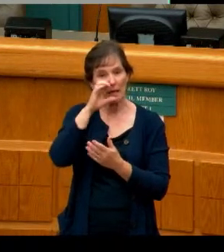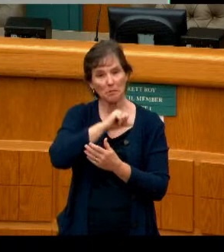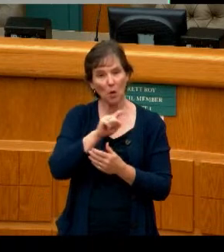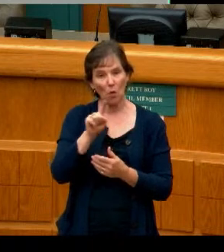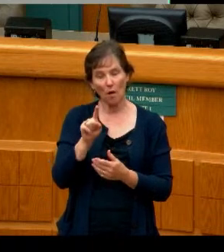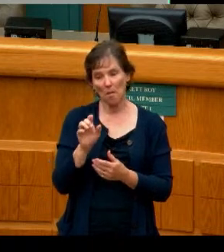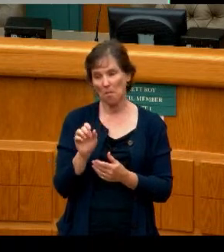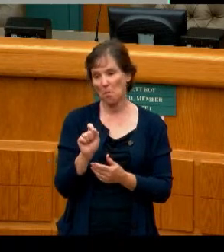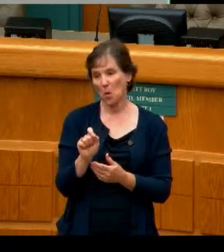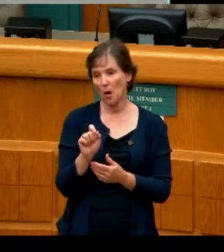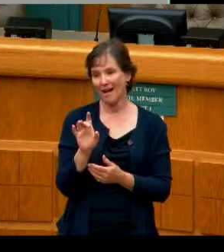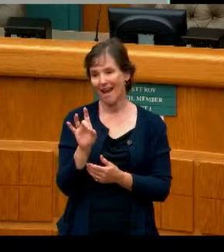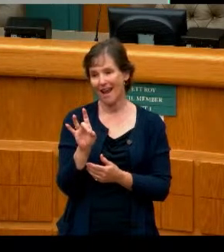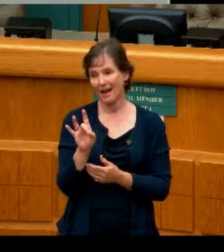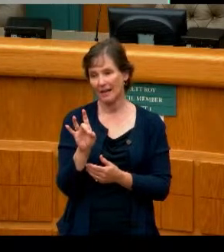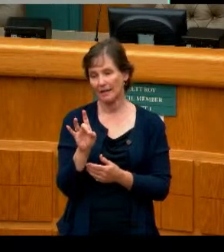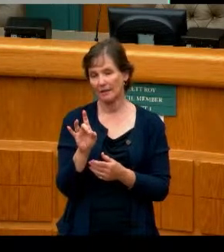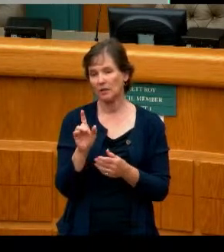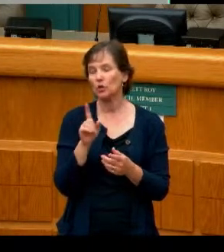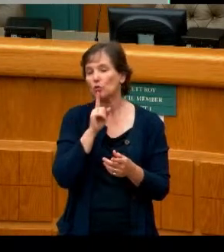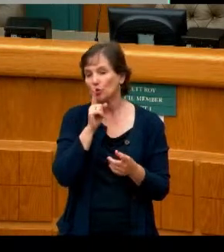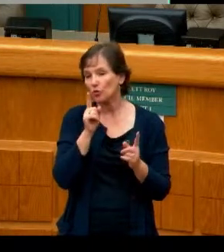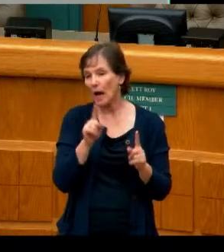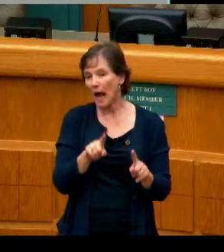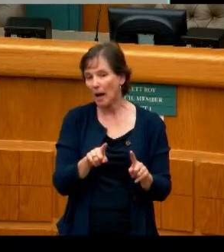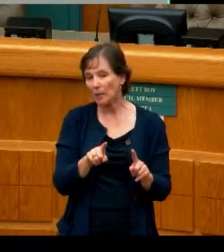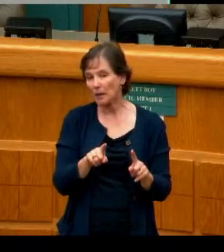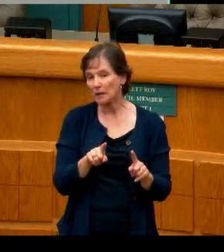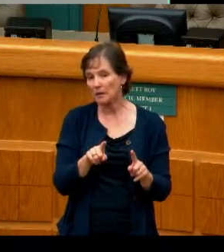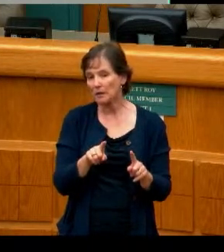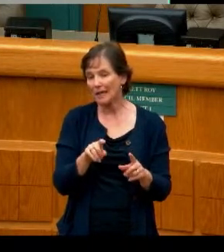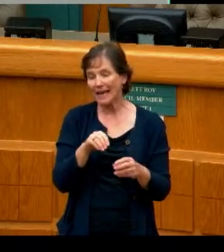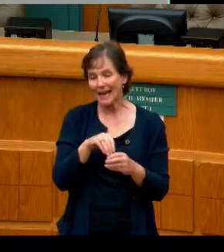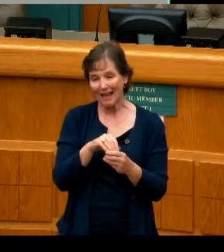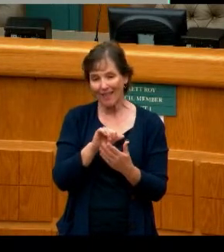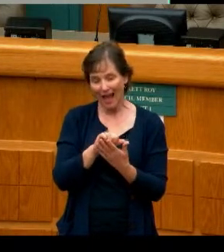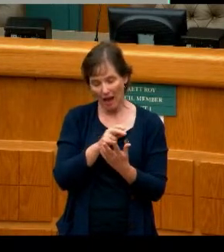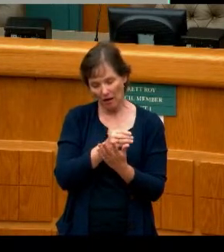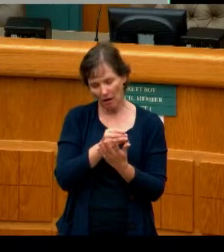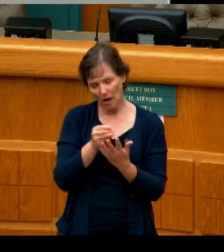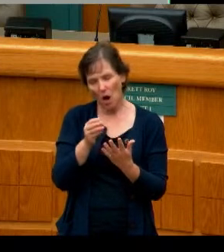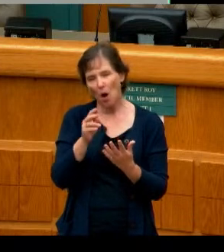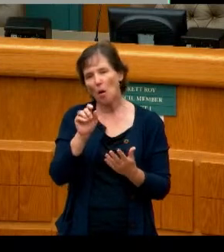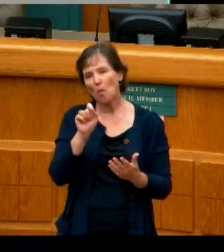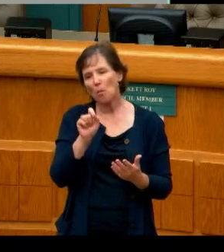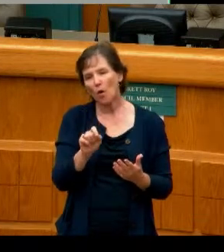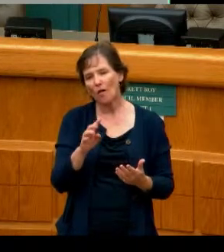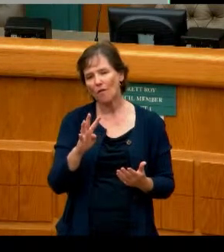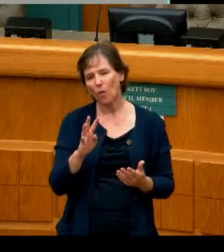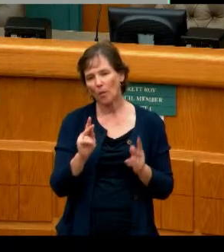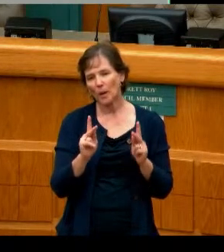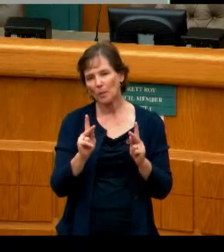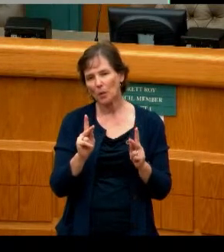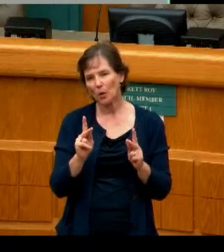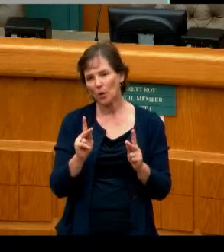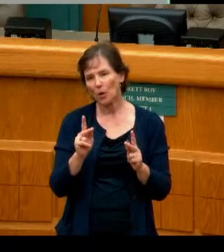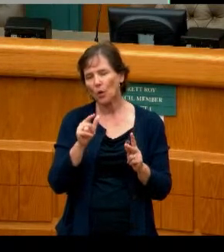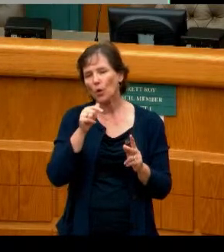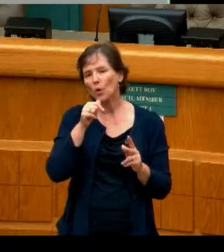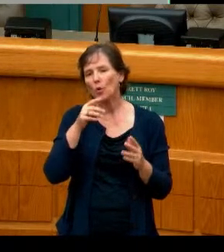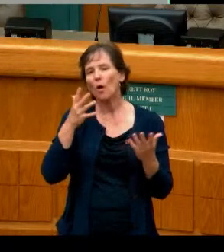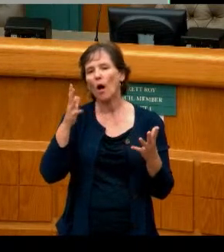as the transmission dynamics. So we were estimating 1.8, but what was happening was of that